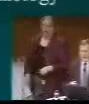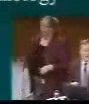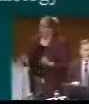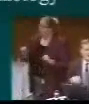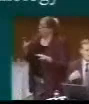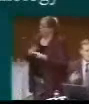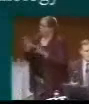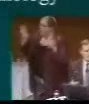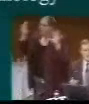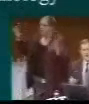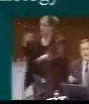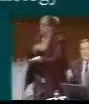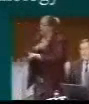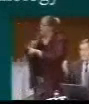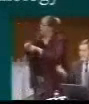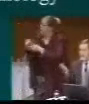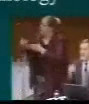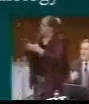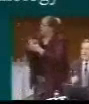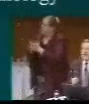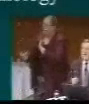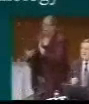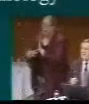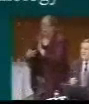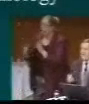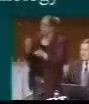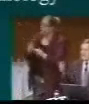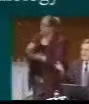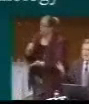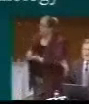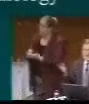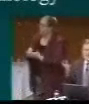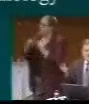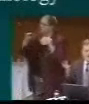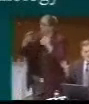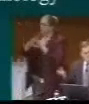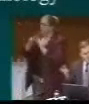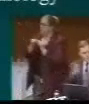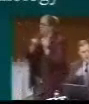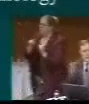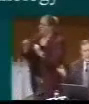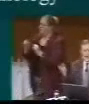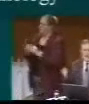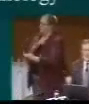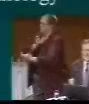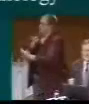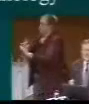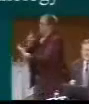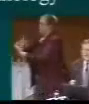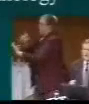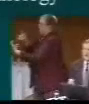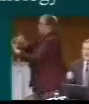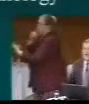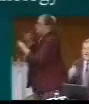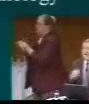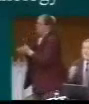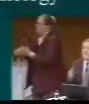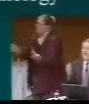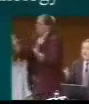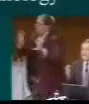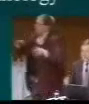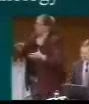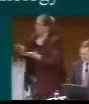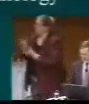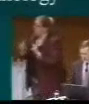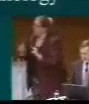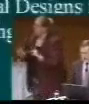new technologies to individualize instruction so that, in fact, it fits for a broader set of students, and to